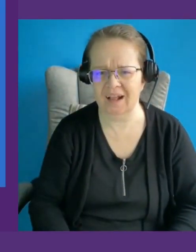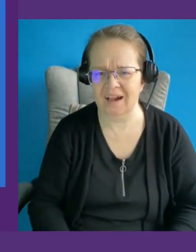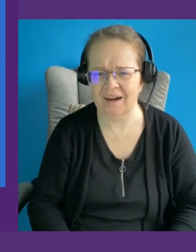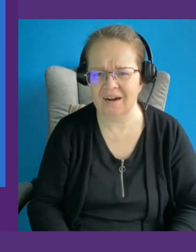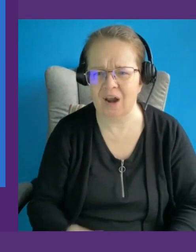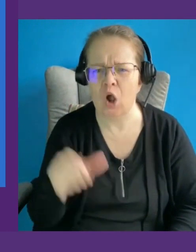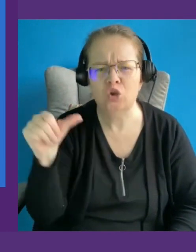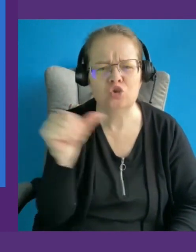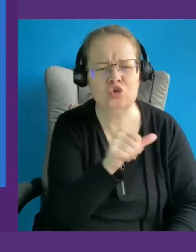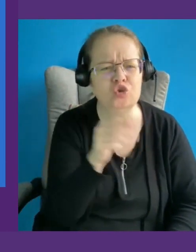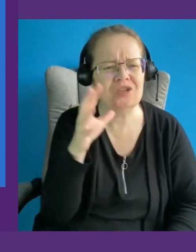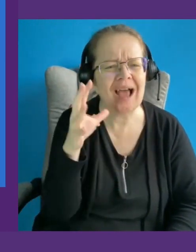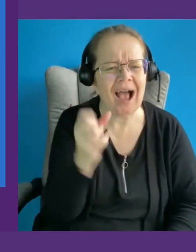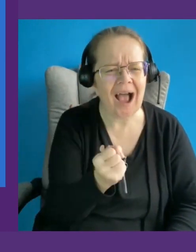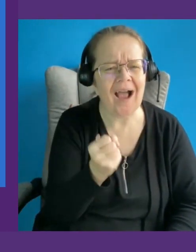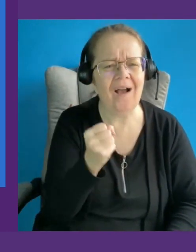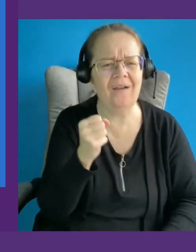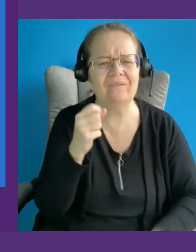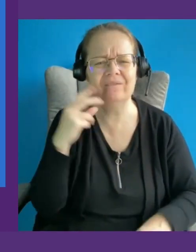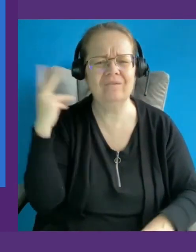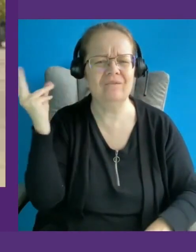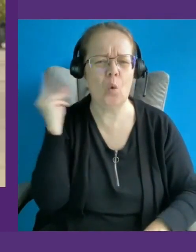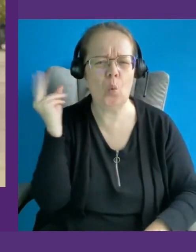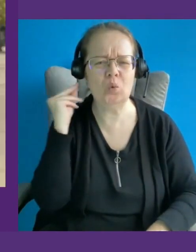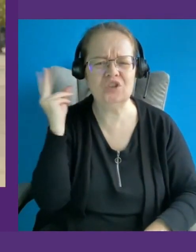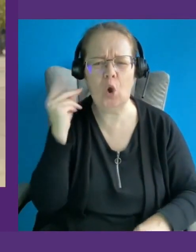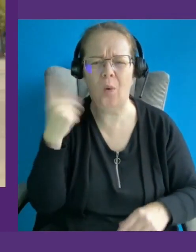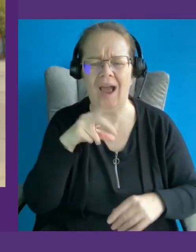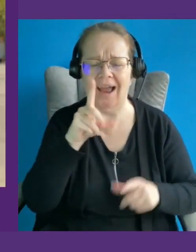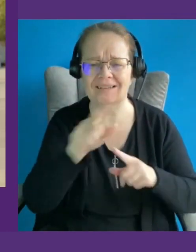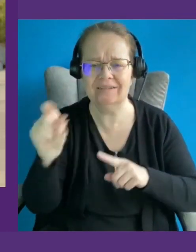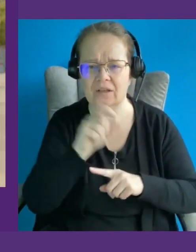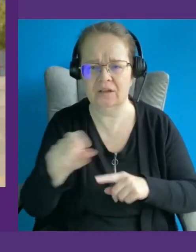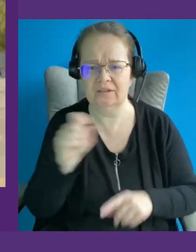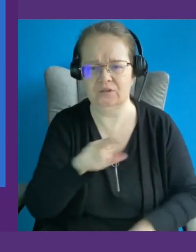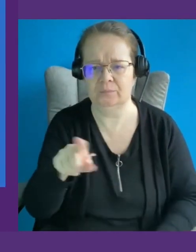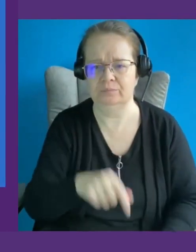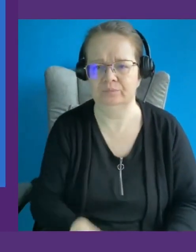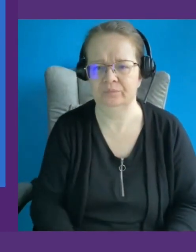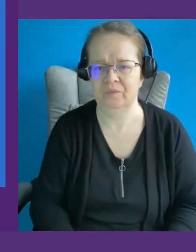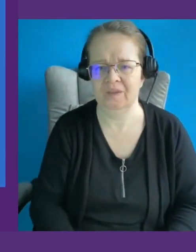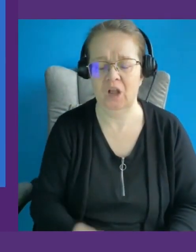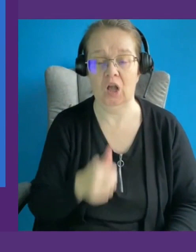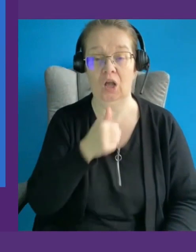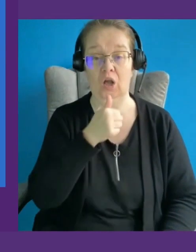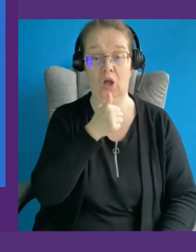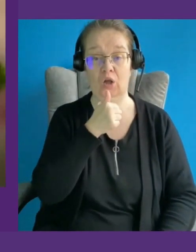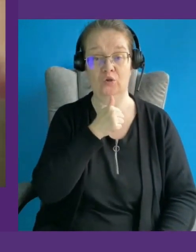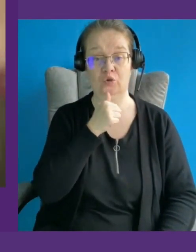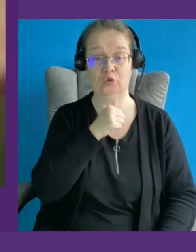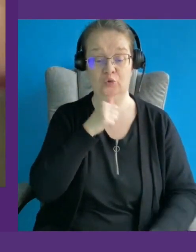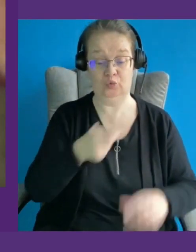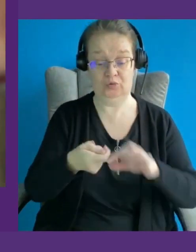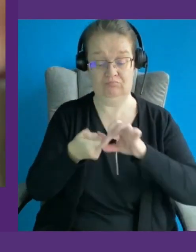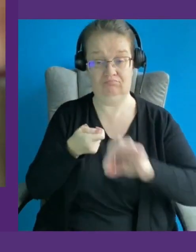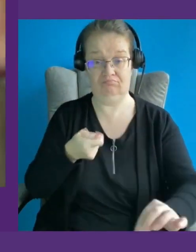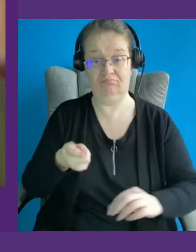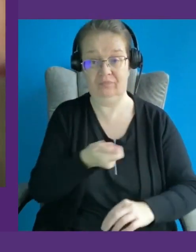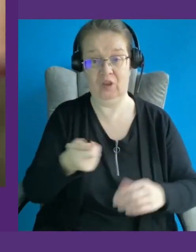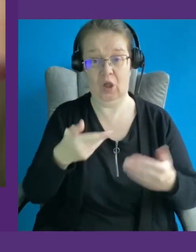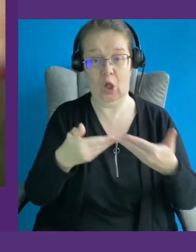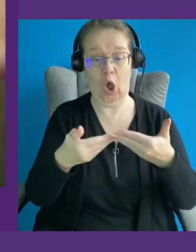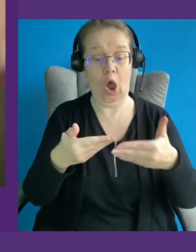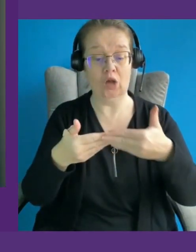closed captioning playing as well, so. Titles, Apple Accessibility. A woman using a white cane points an iPhone camera at the door of a bakery. Closed door 8